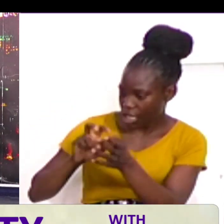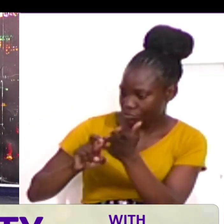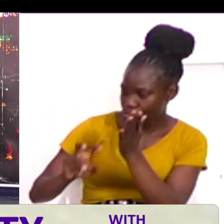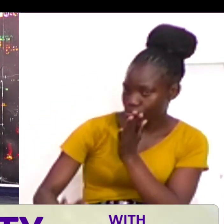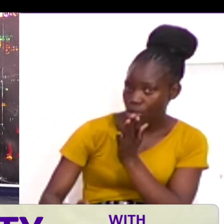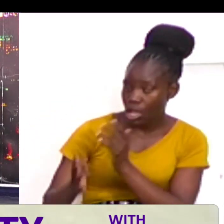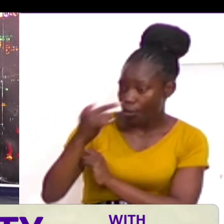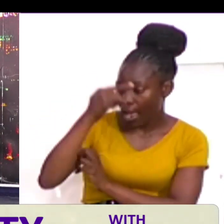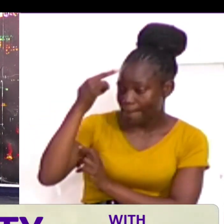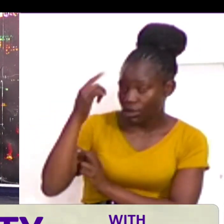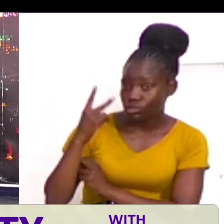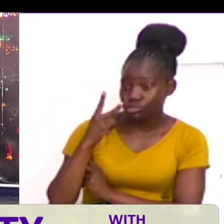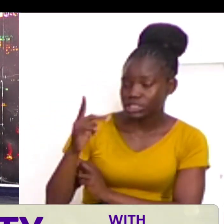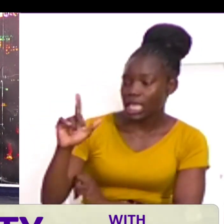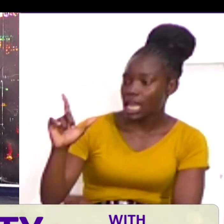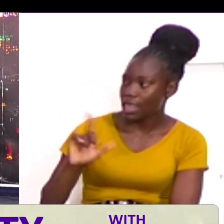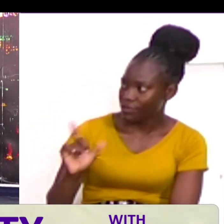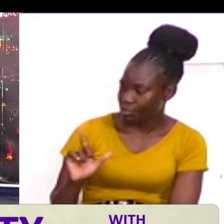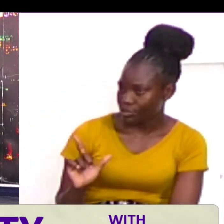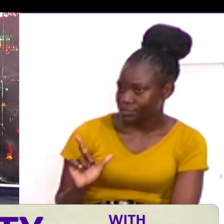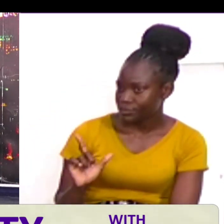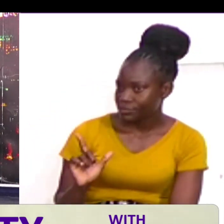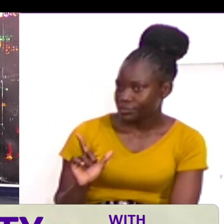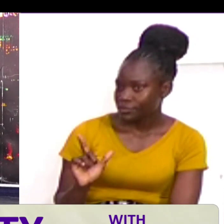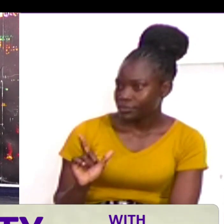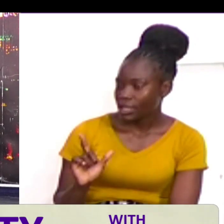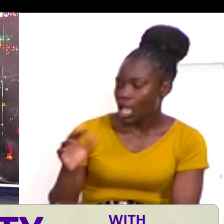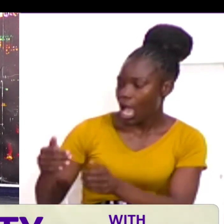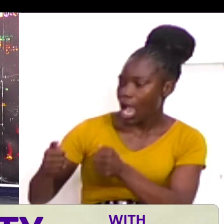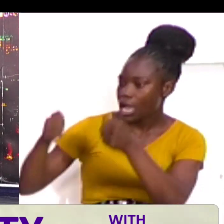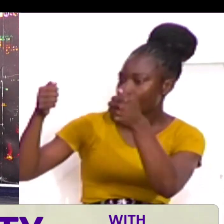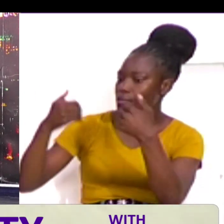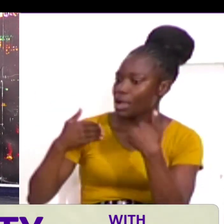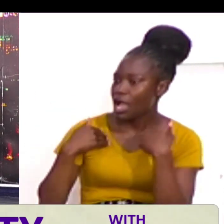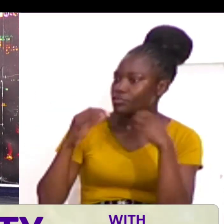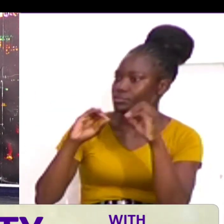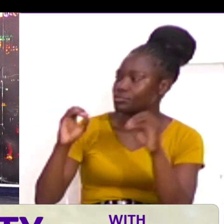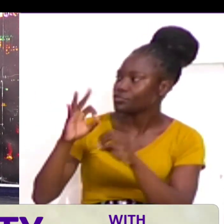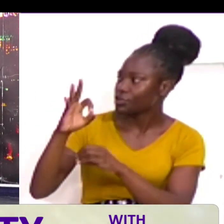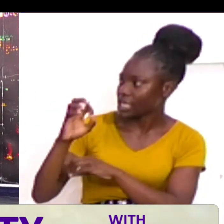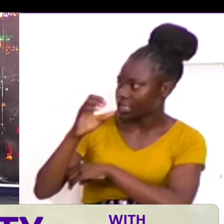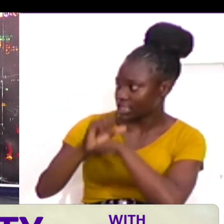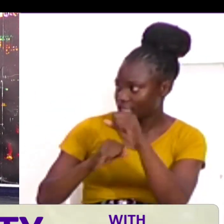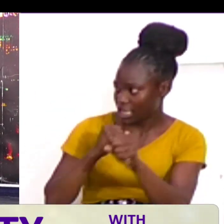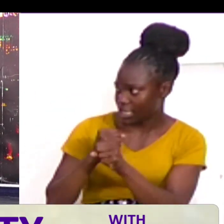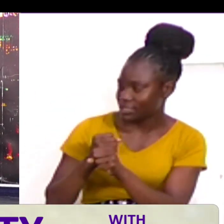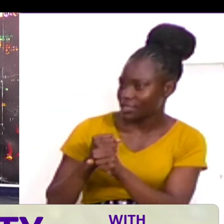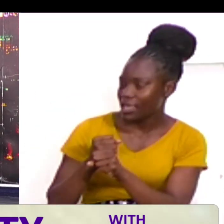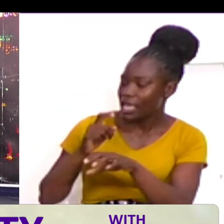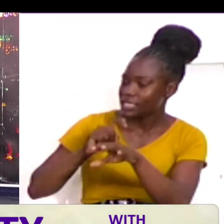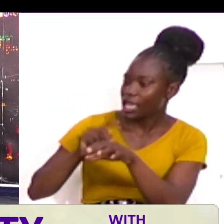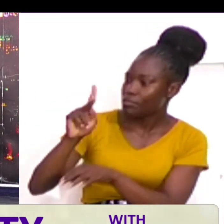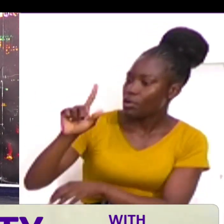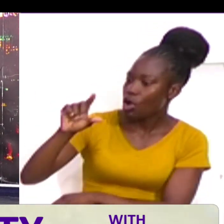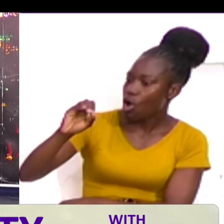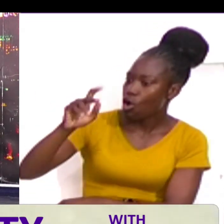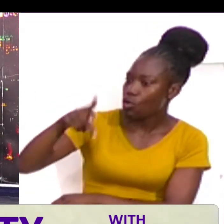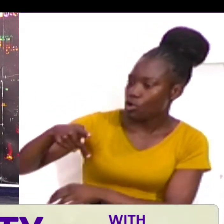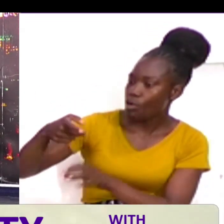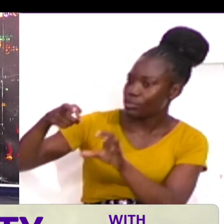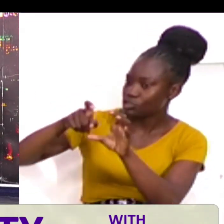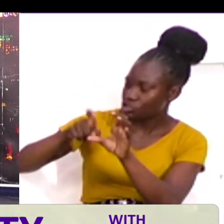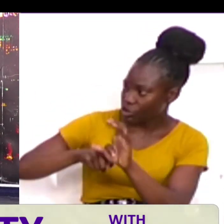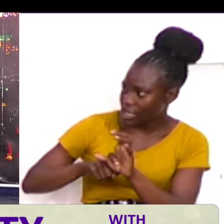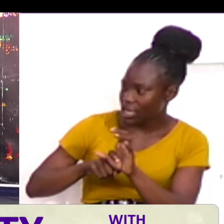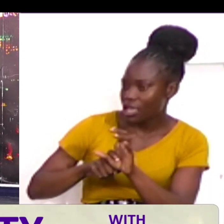because you see, Liverpool were capless for 30 good years. Yes. And when Klopp came in, he gave